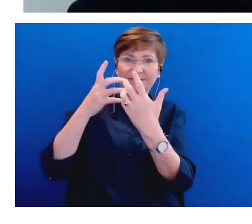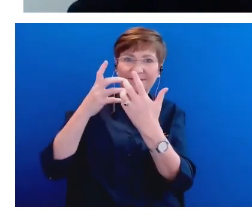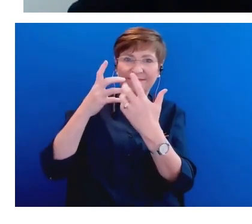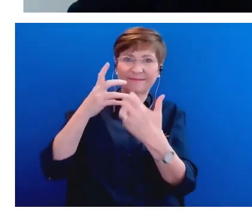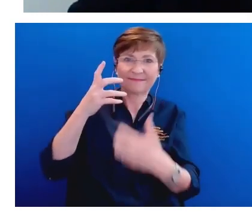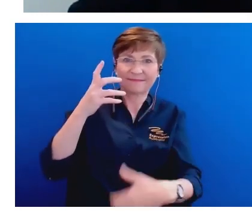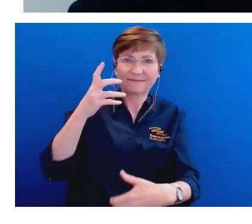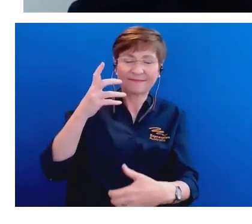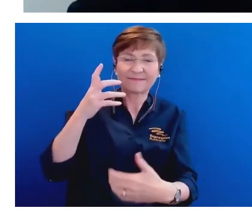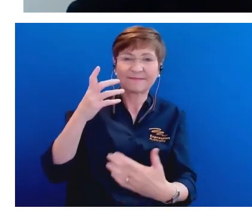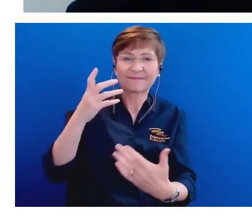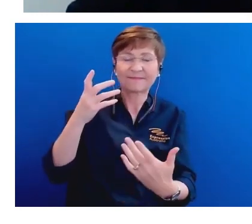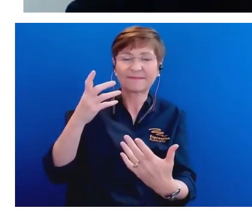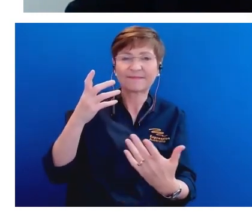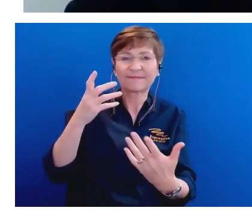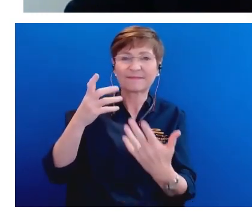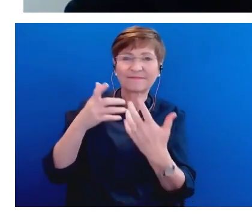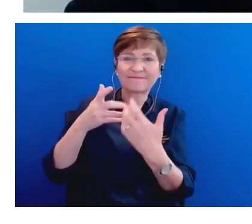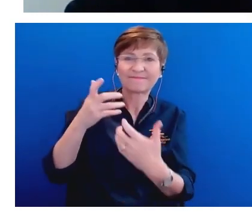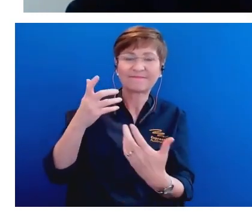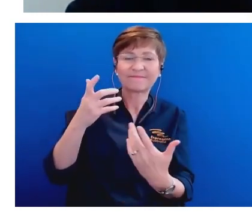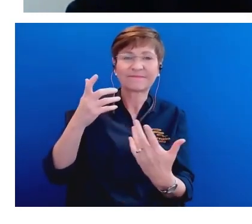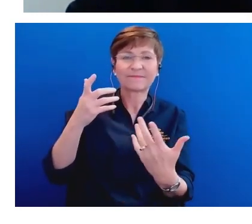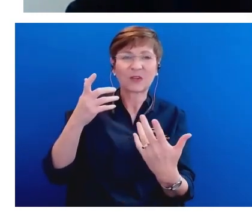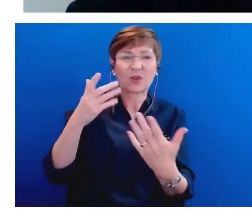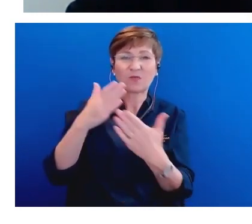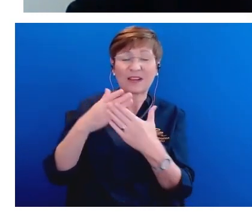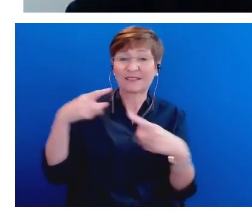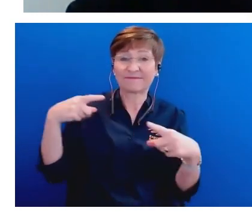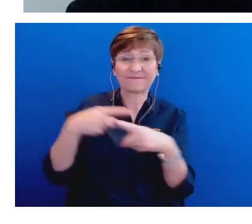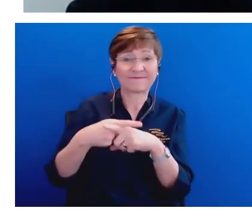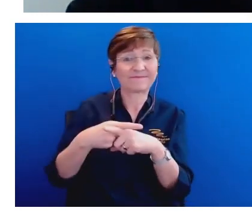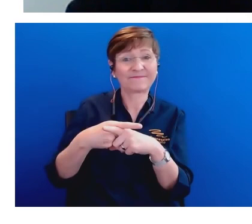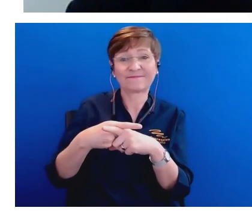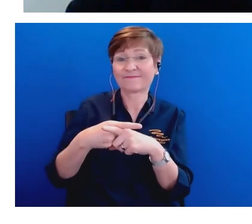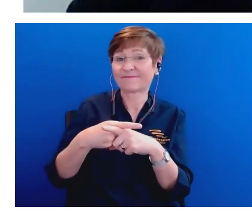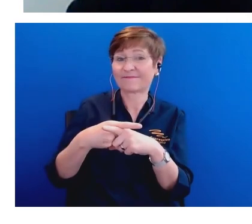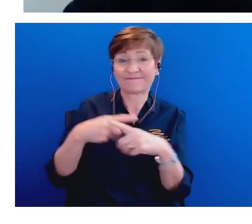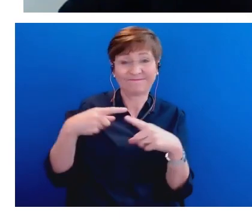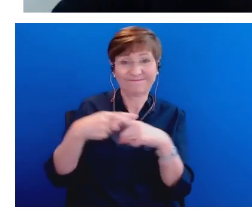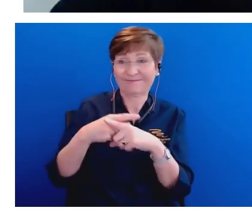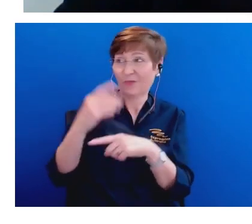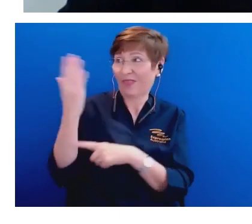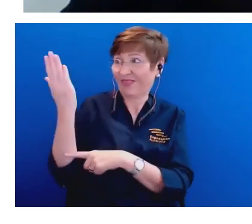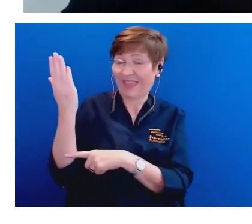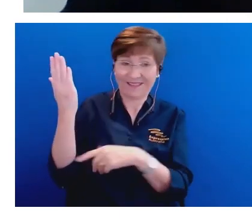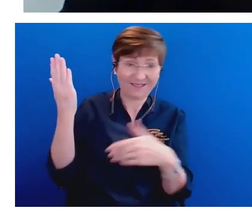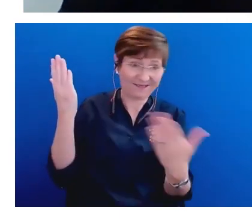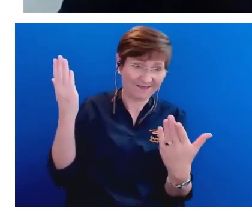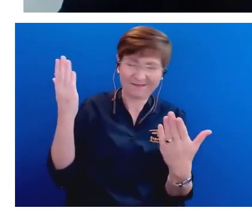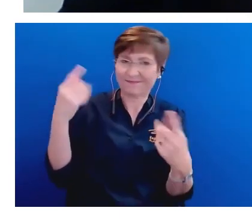might be, in tension or working against accessibility and other rights enjoyment.